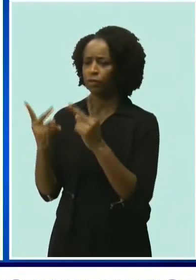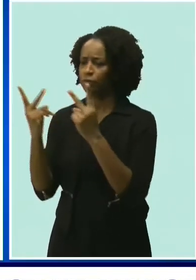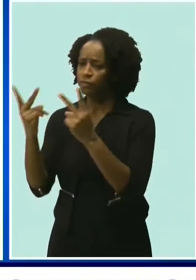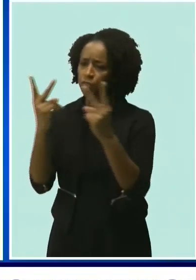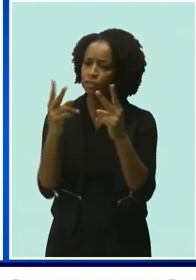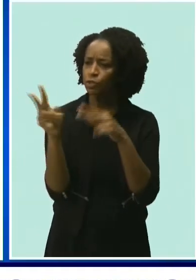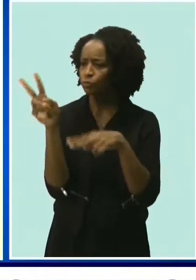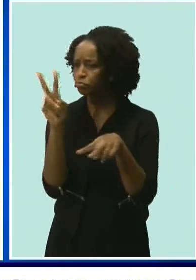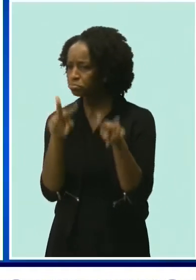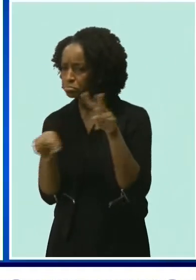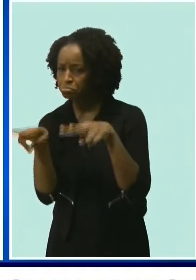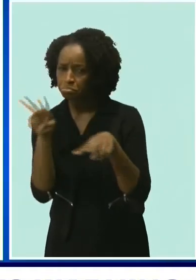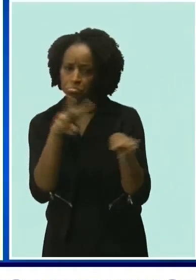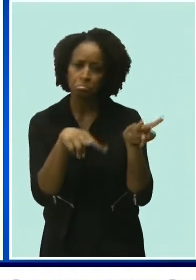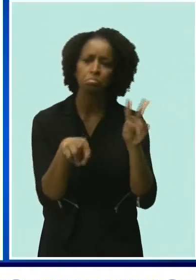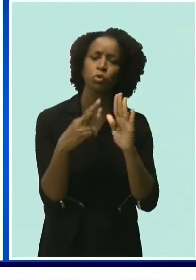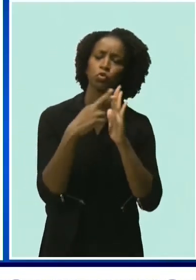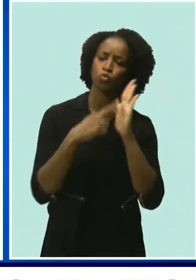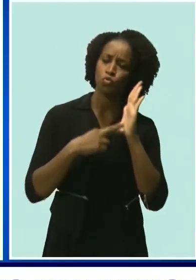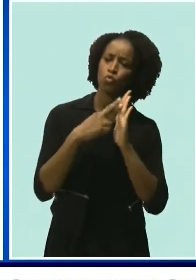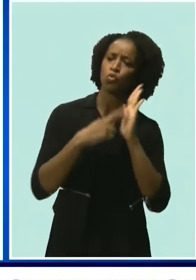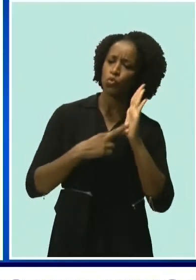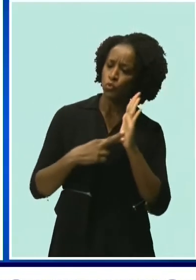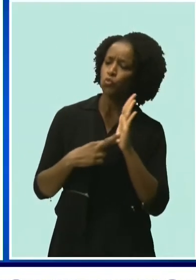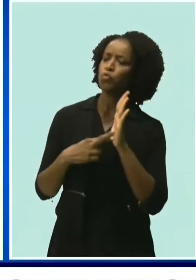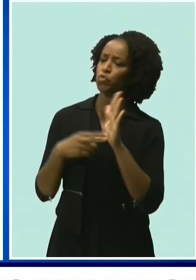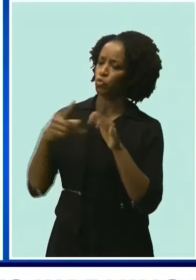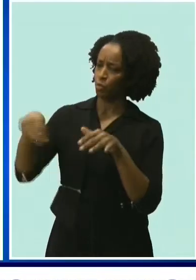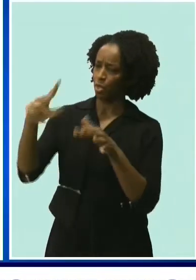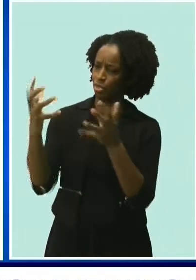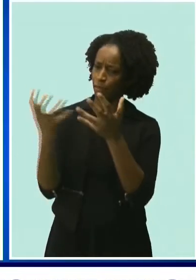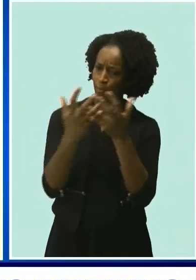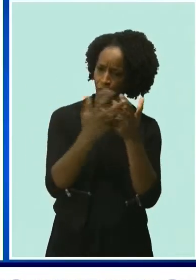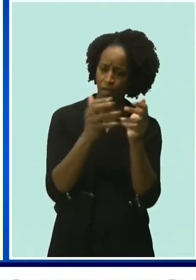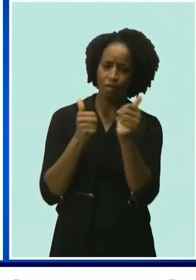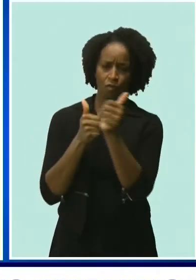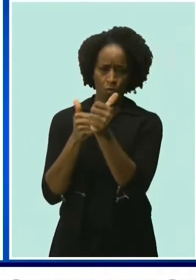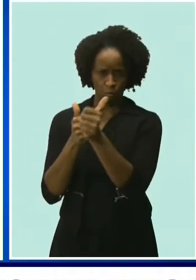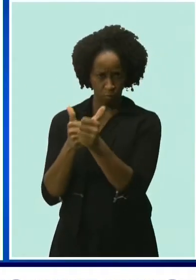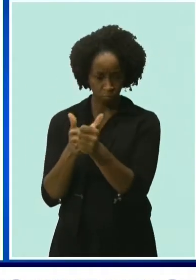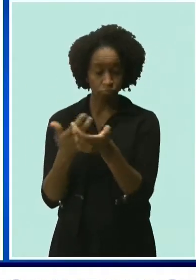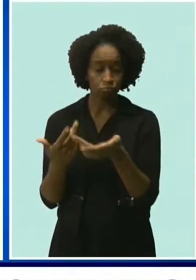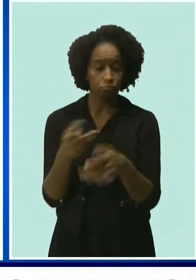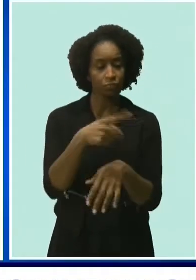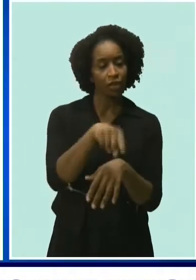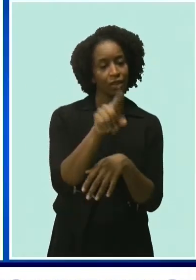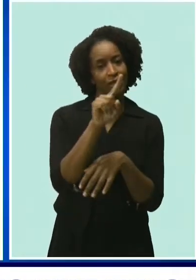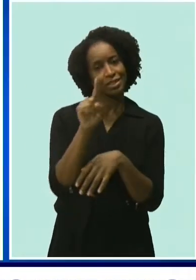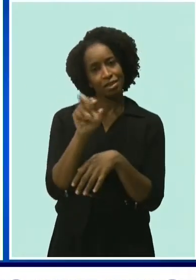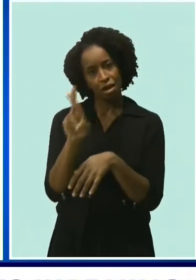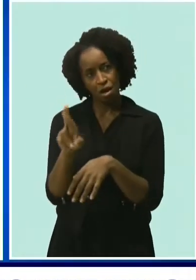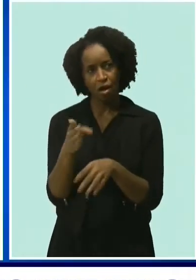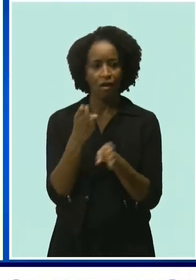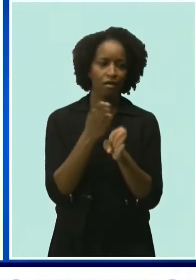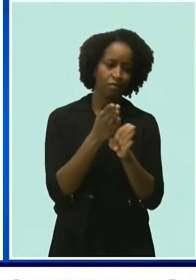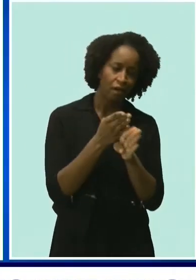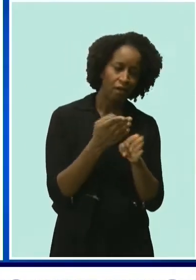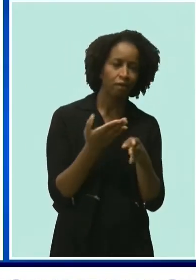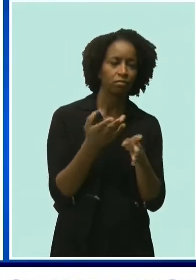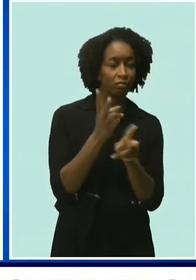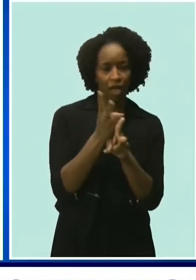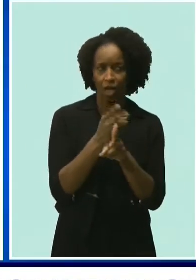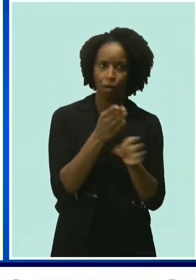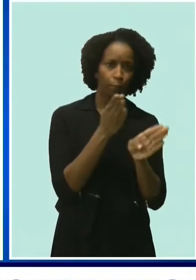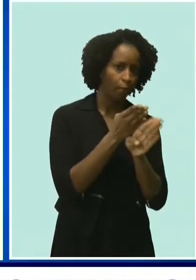evidence of a marked improvement in the wearing of masks on public service vehicles. There have been some instances where violations